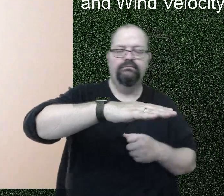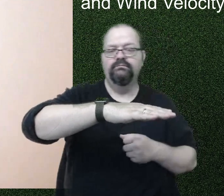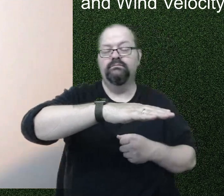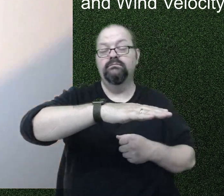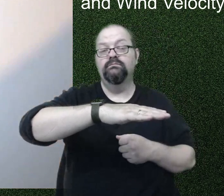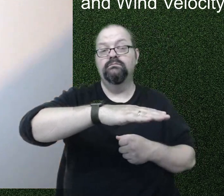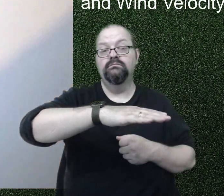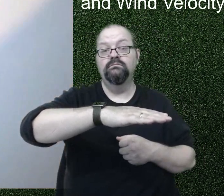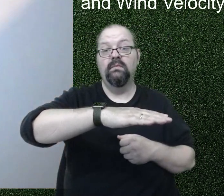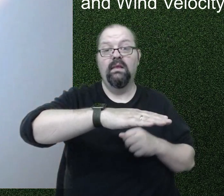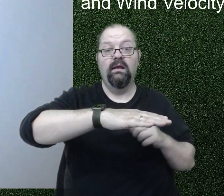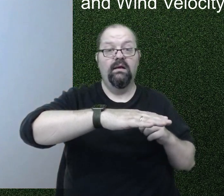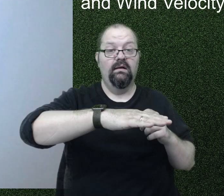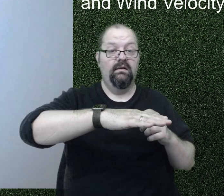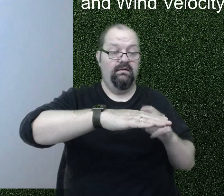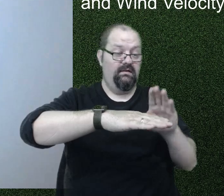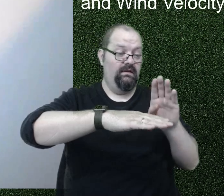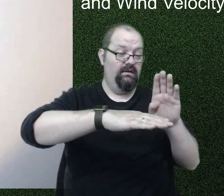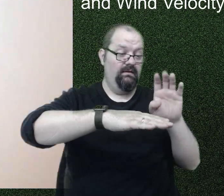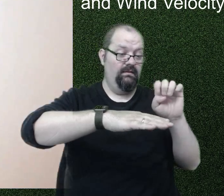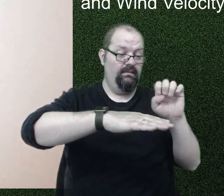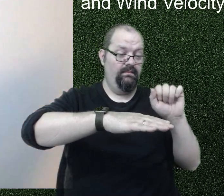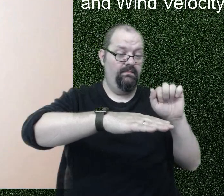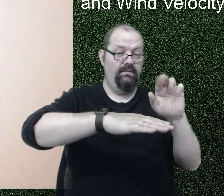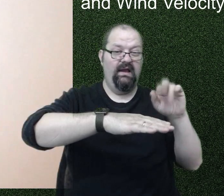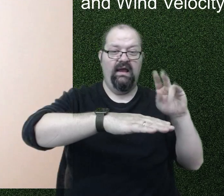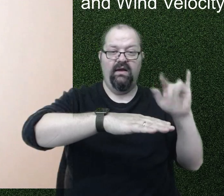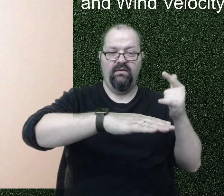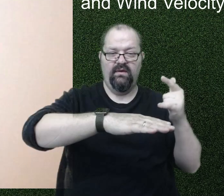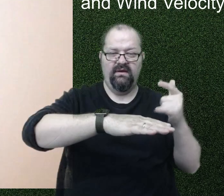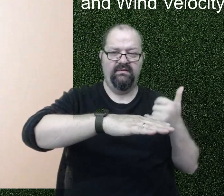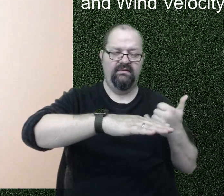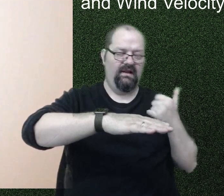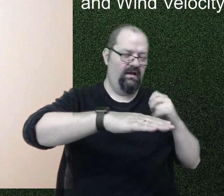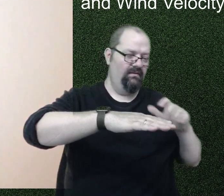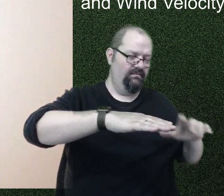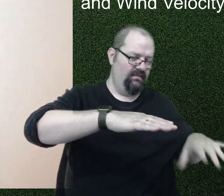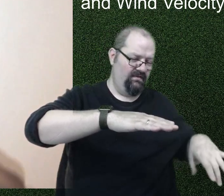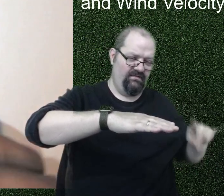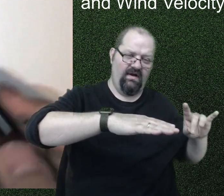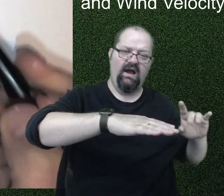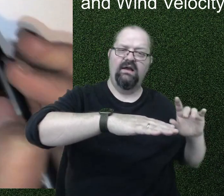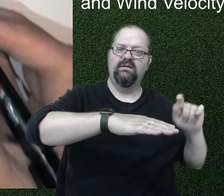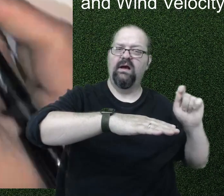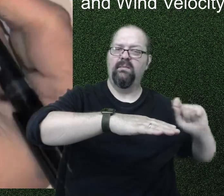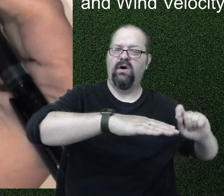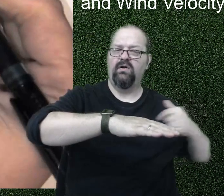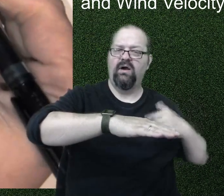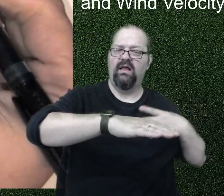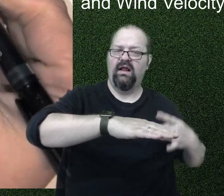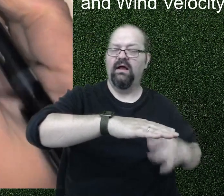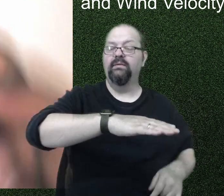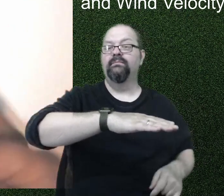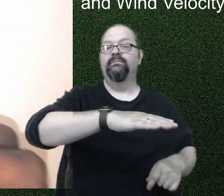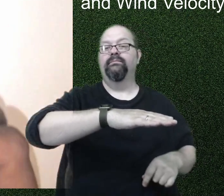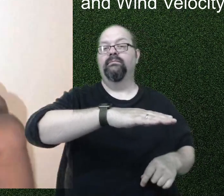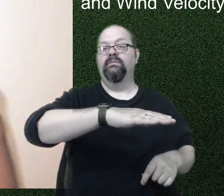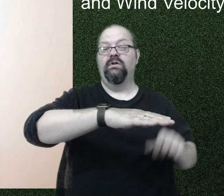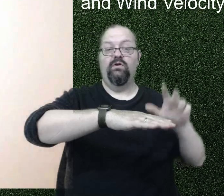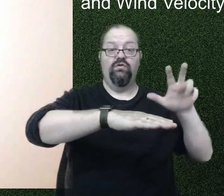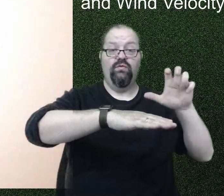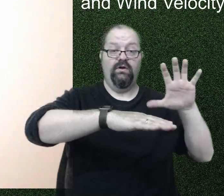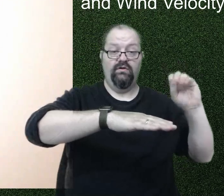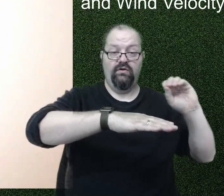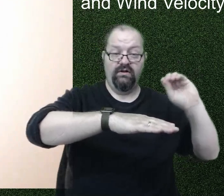The bearing, just trying to find a marker that's darker color, being 330